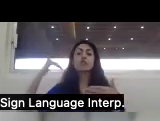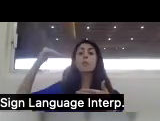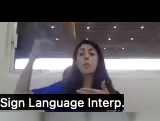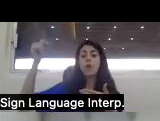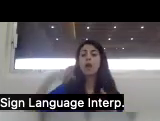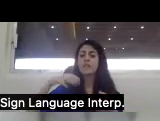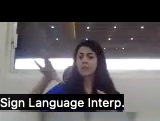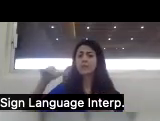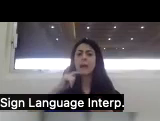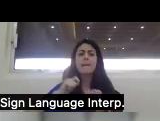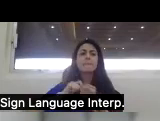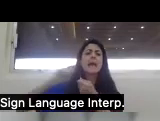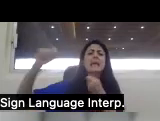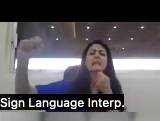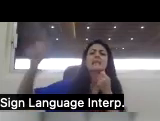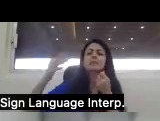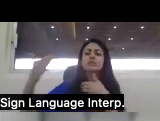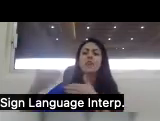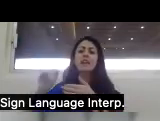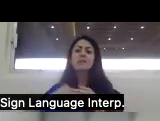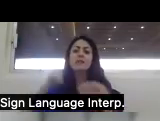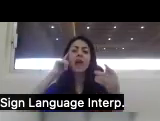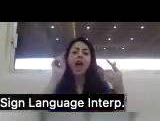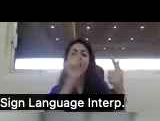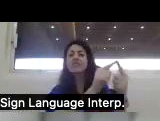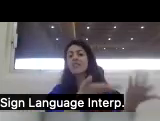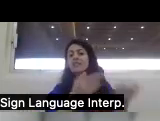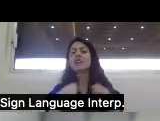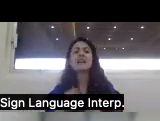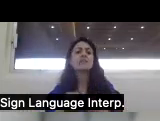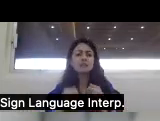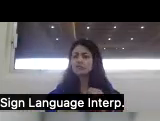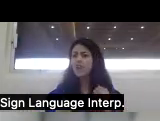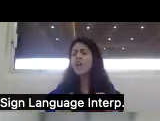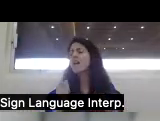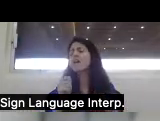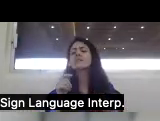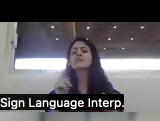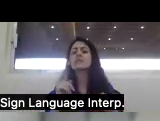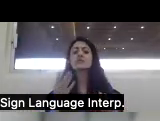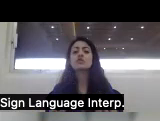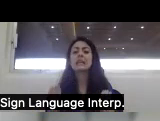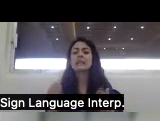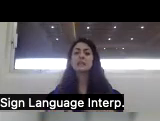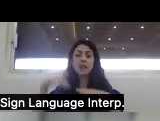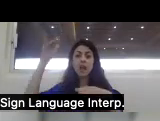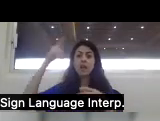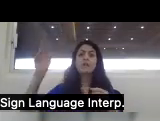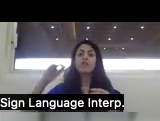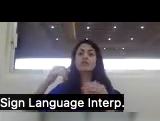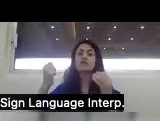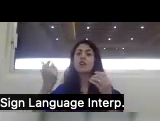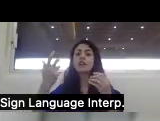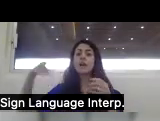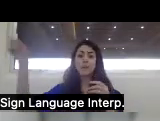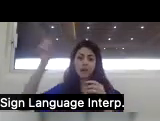access and exercising the universal right of social security to persons with disabilities. This is a picture from the last World Social Protection Report telling us